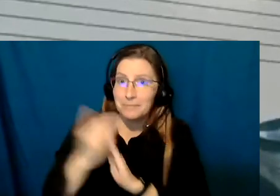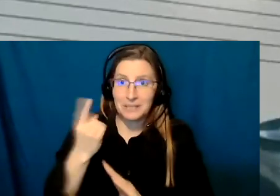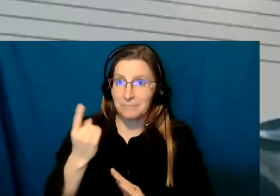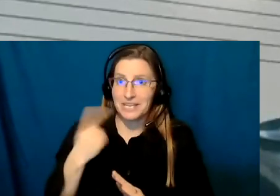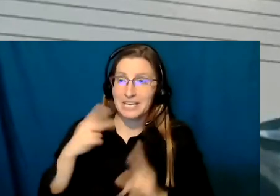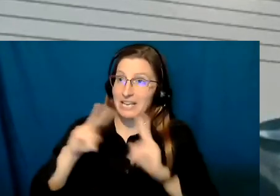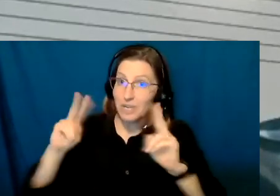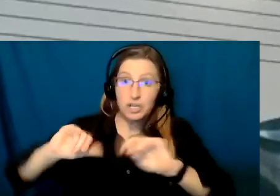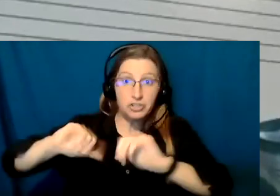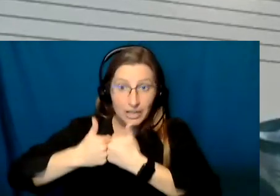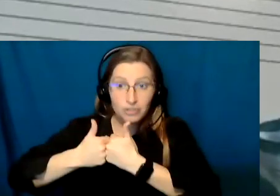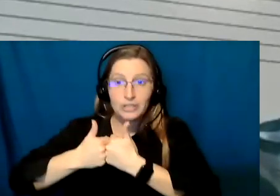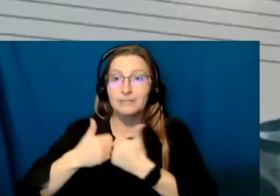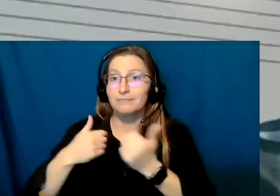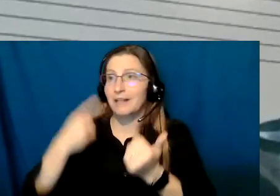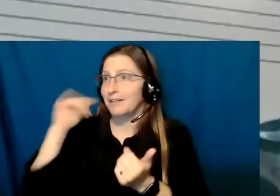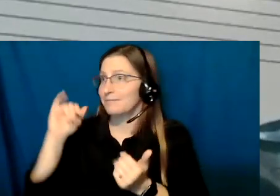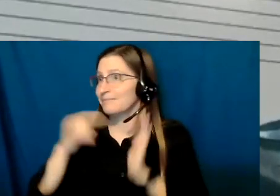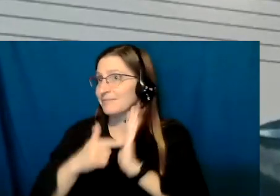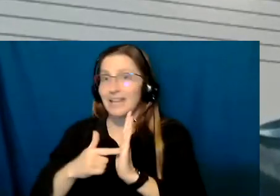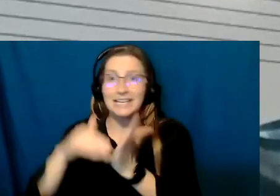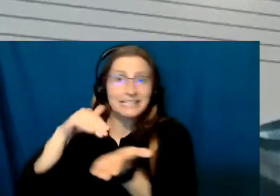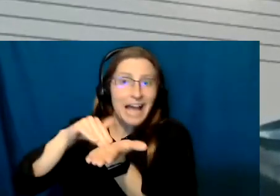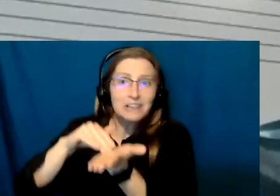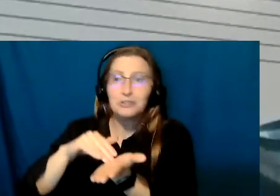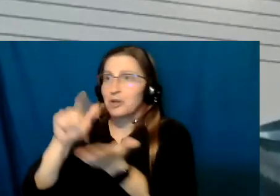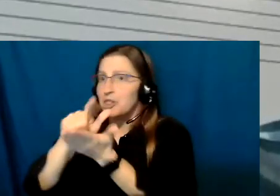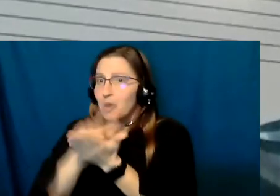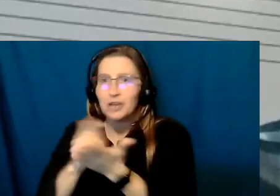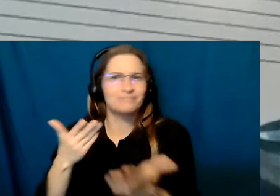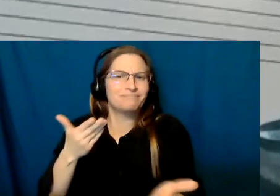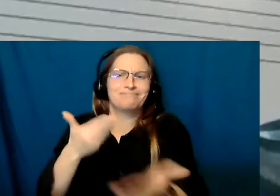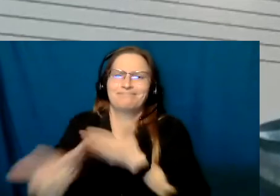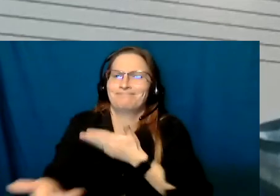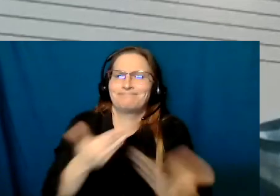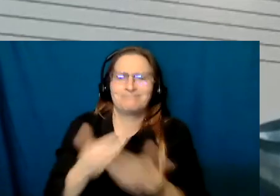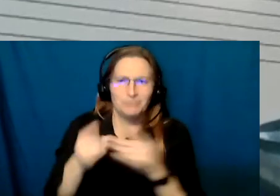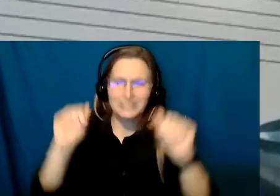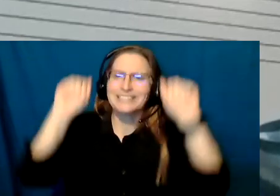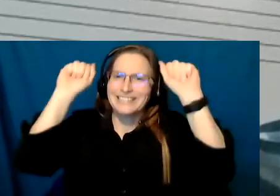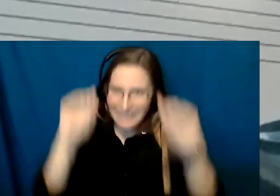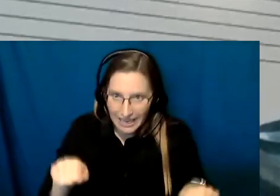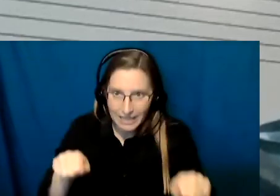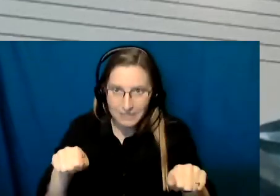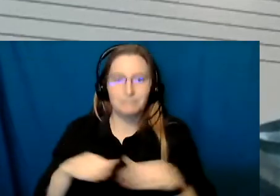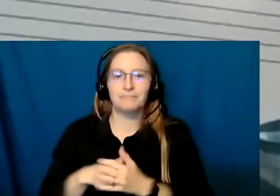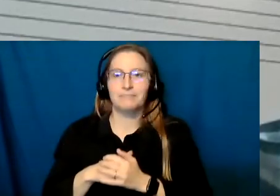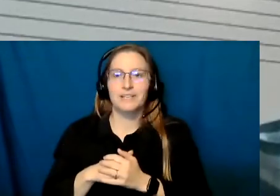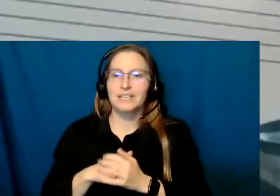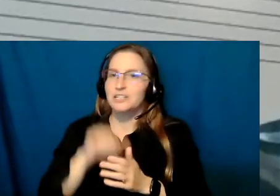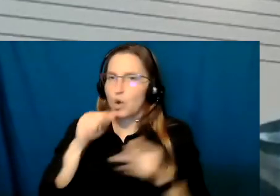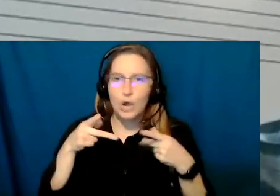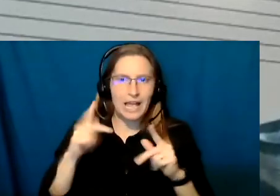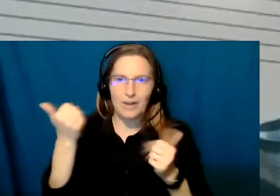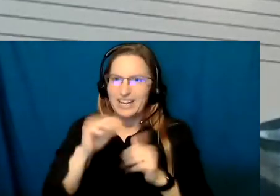very challenging career, like a doctor or a lawyer. Like, by all means, you can absolutely do that, and don't let anything